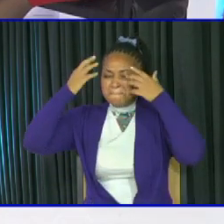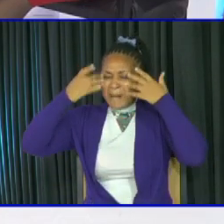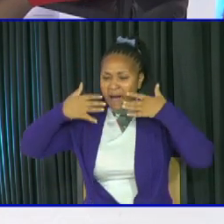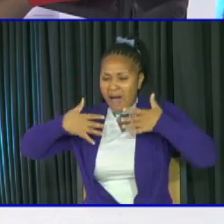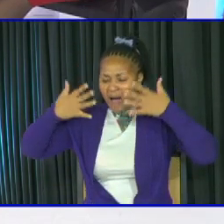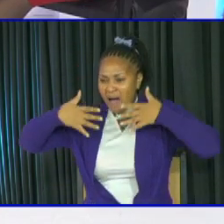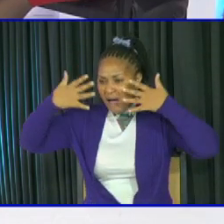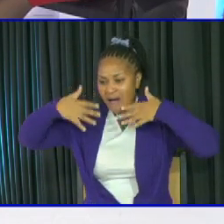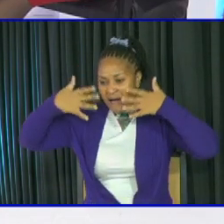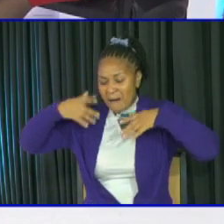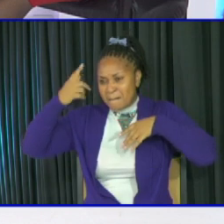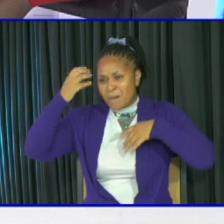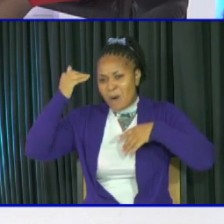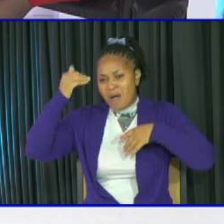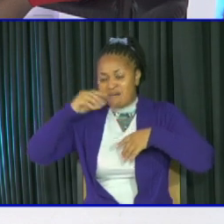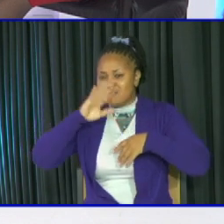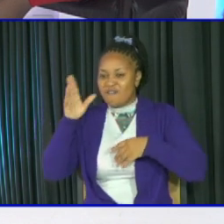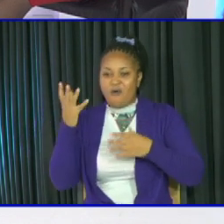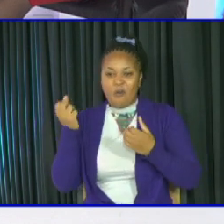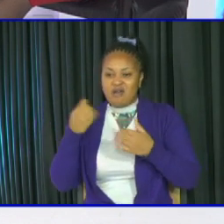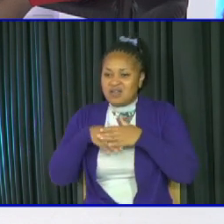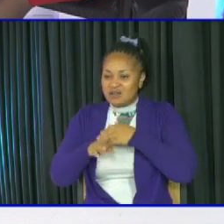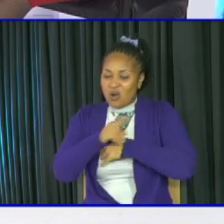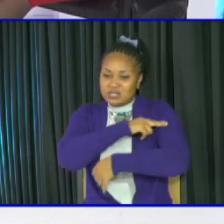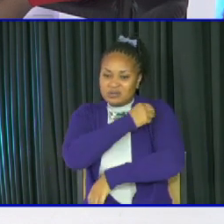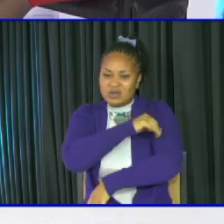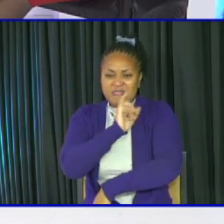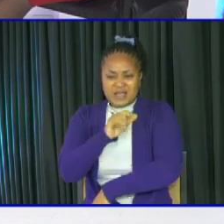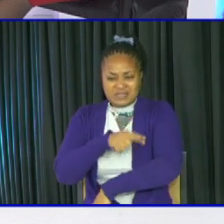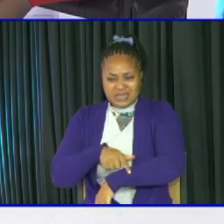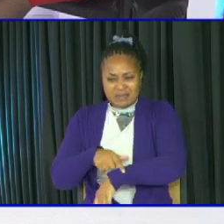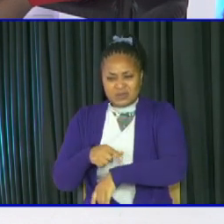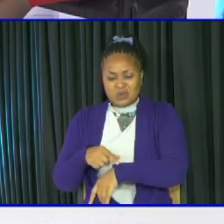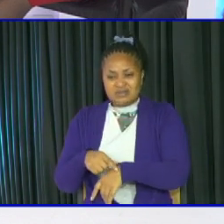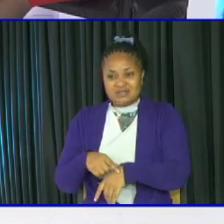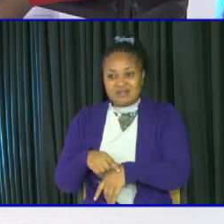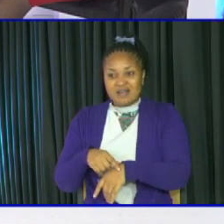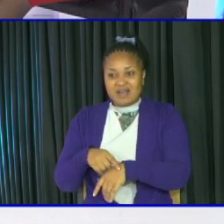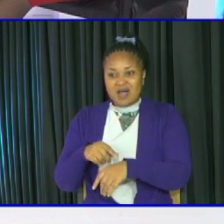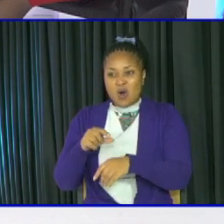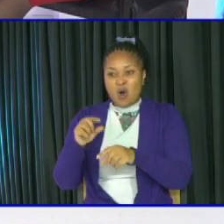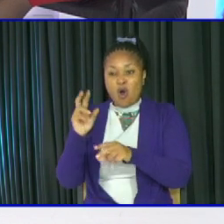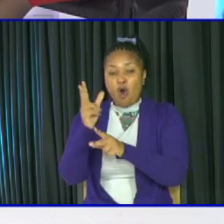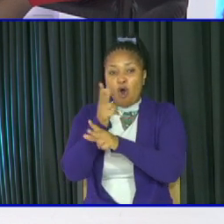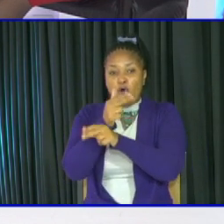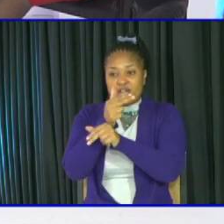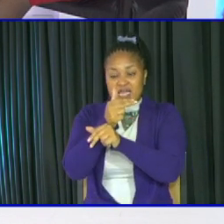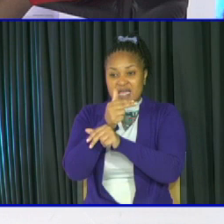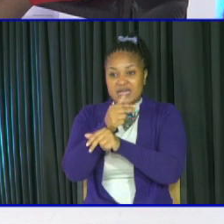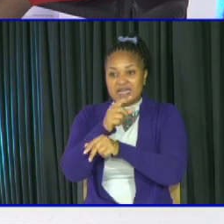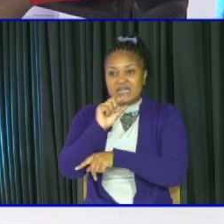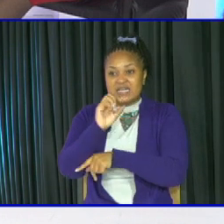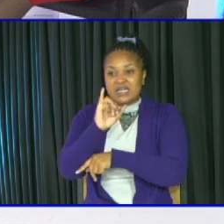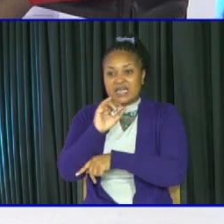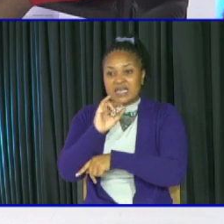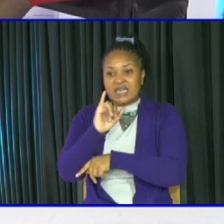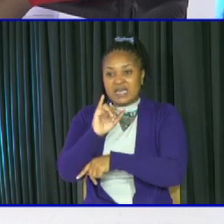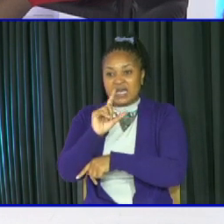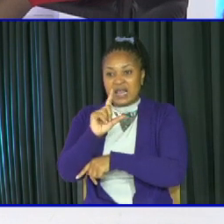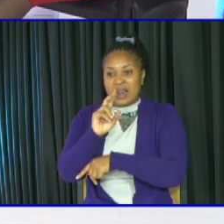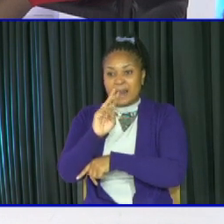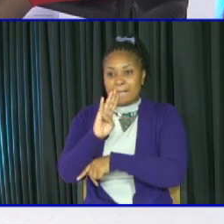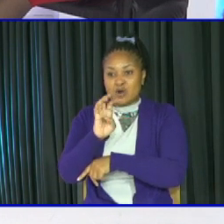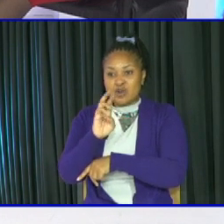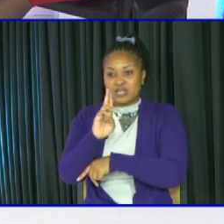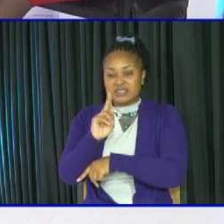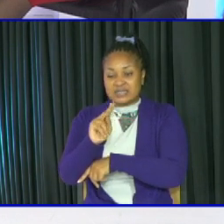I didn't want to be going to the hospital. And it was in that wonderful time of Gilbert. Gilbert, you mean while Gilbert were yes, in the sir. Hospital away from your